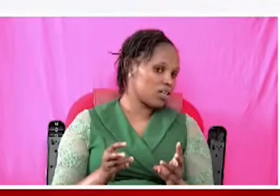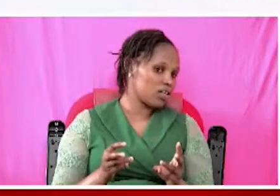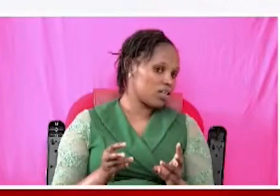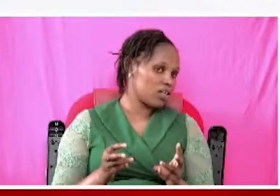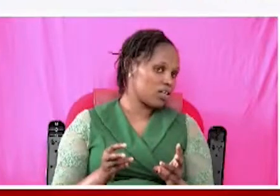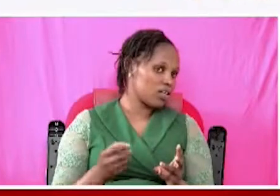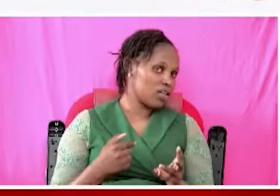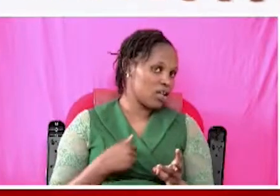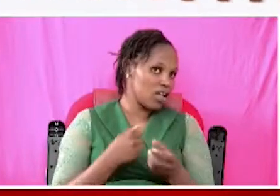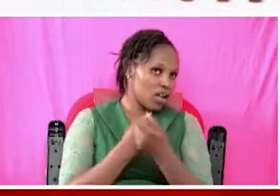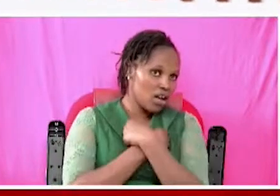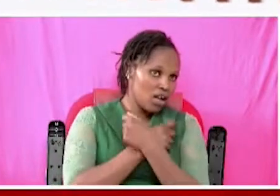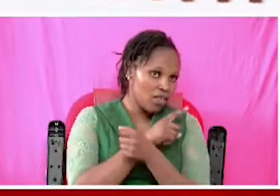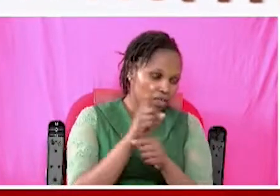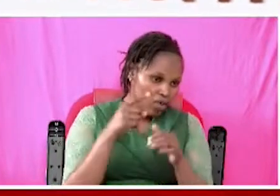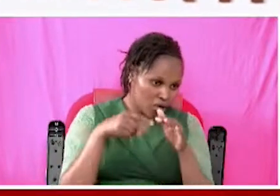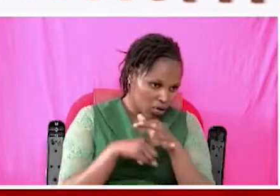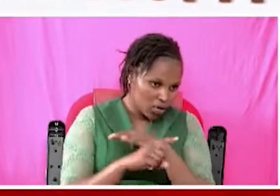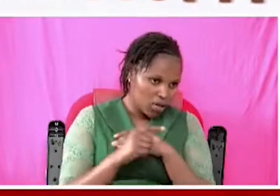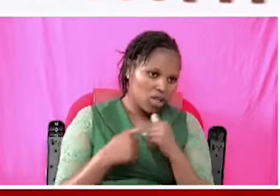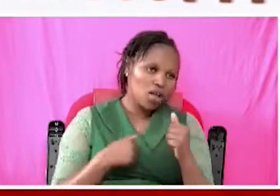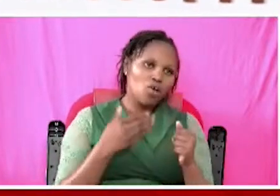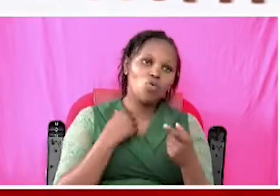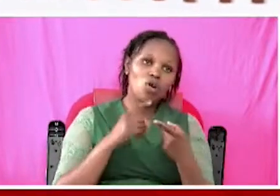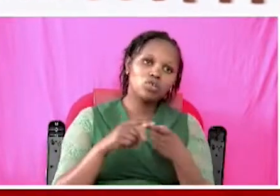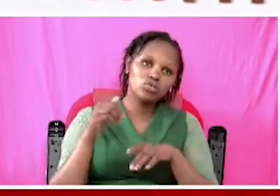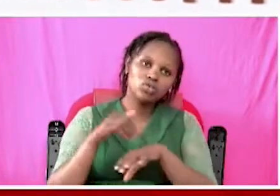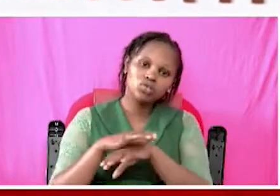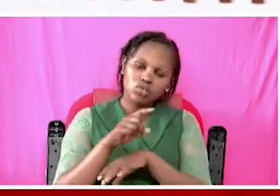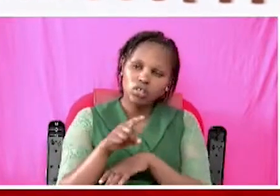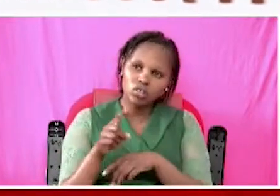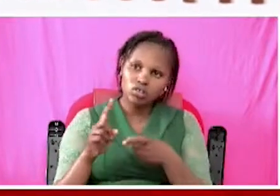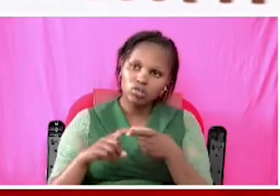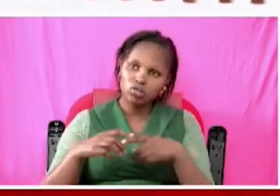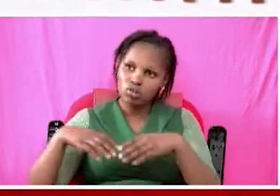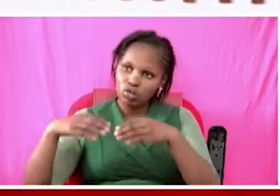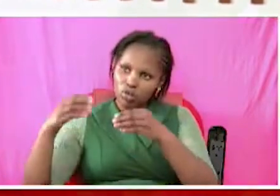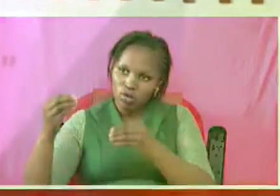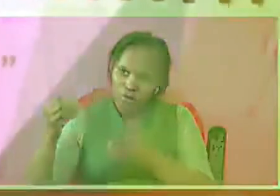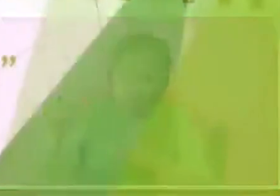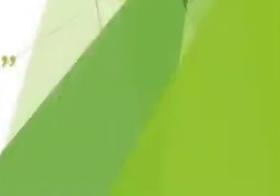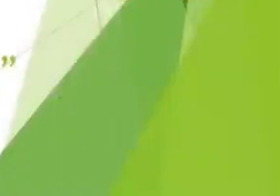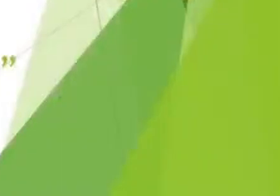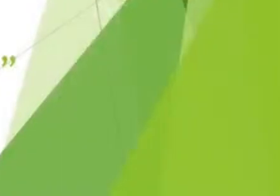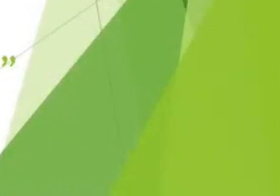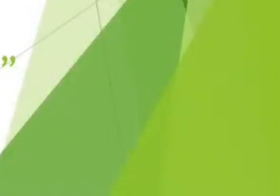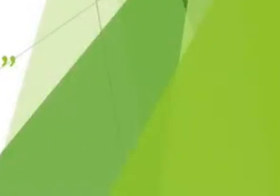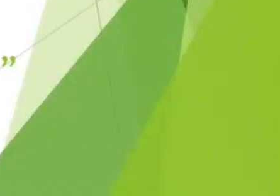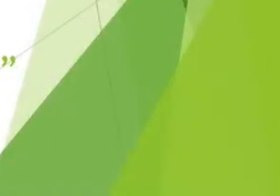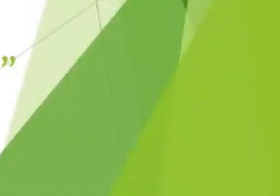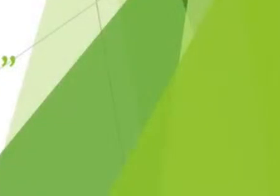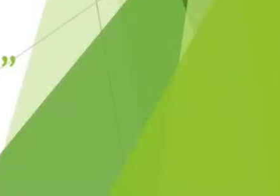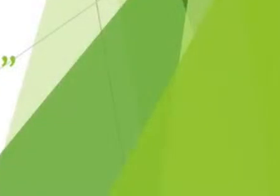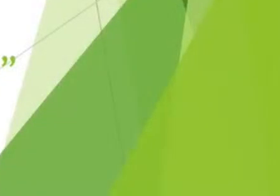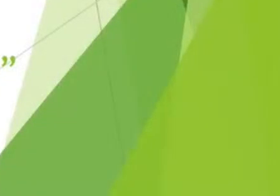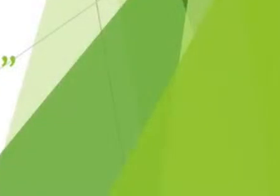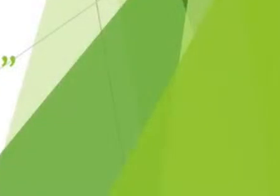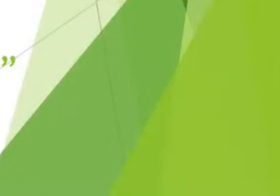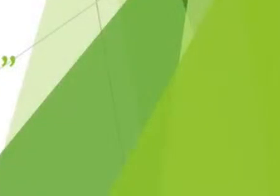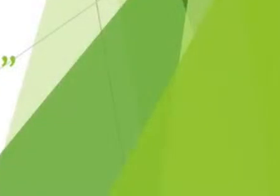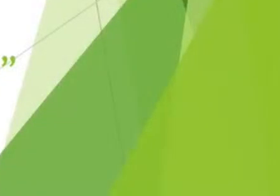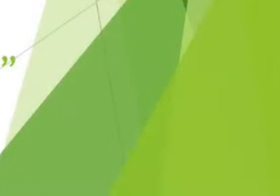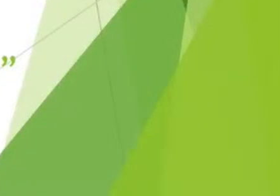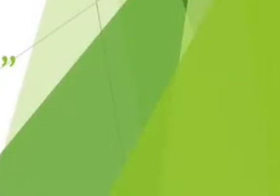I love you deeply. I want to send you to go even anoint another prophet who is there. Amen? Another person who will